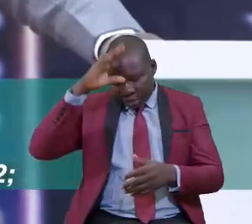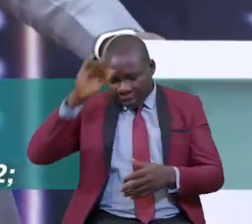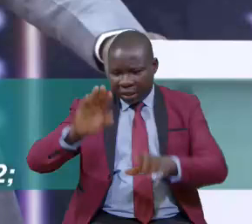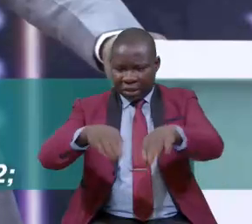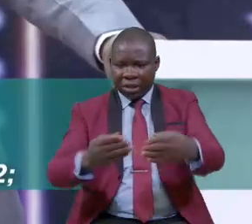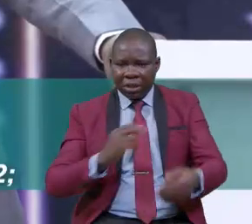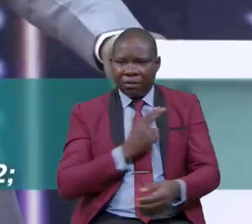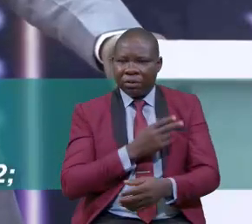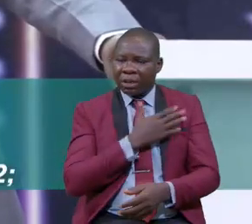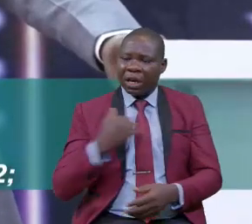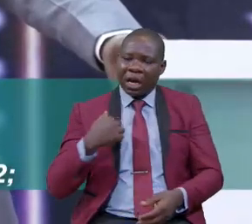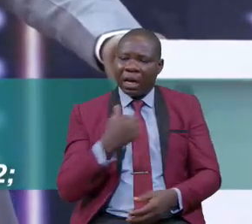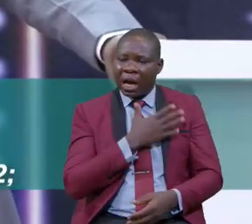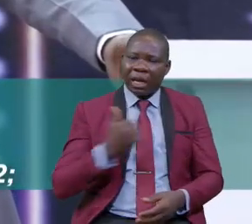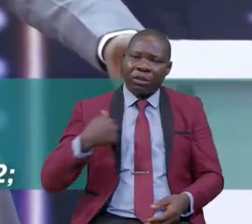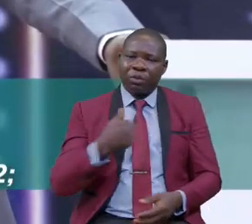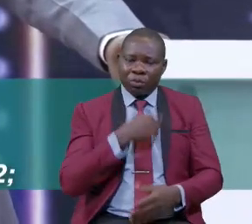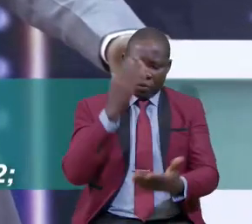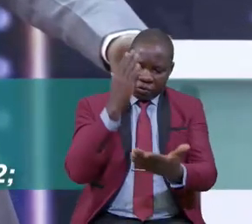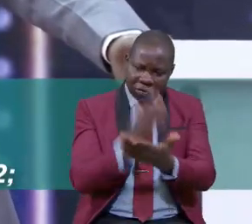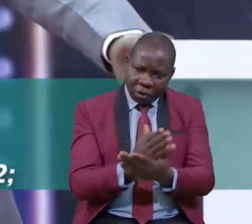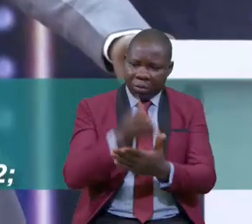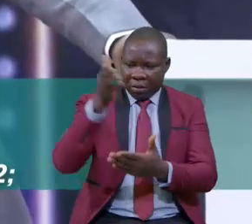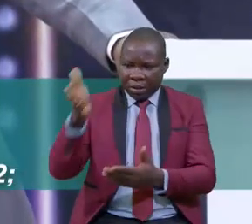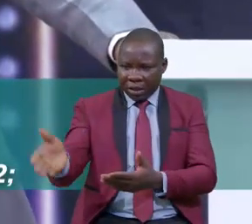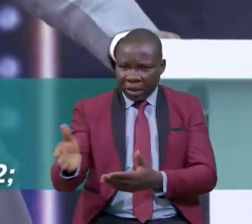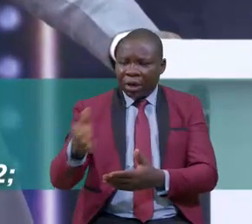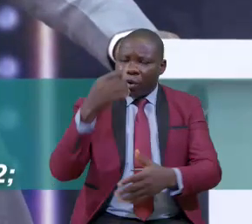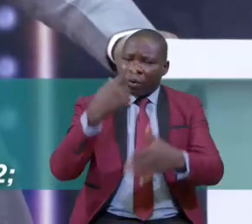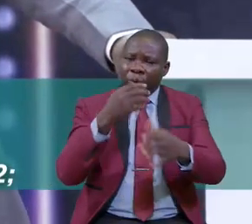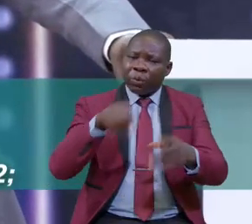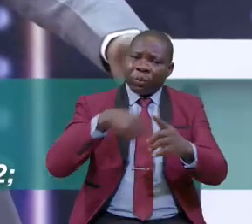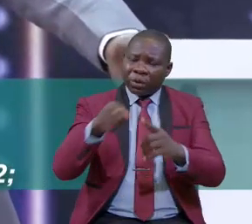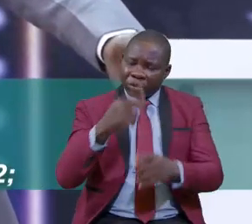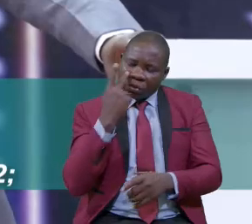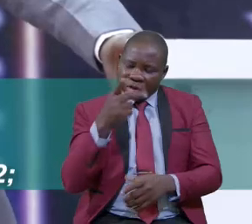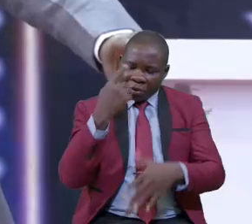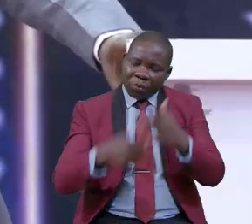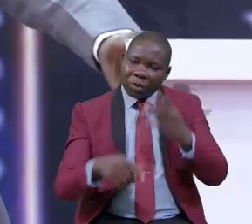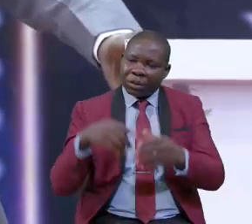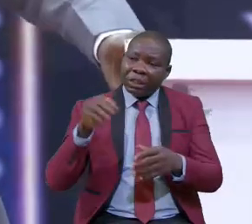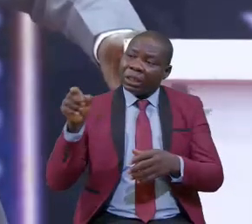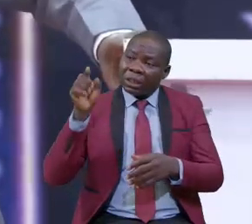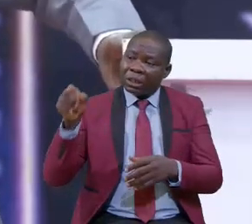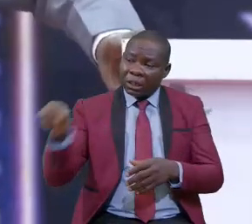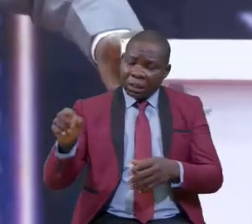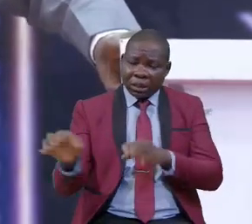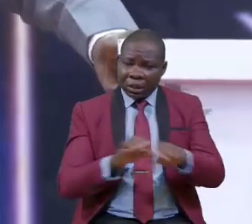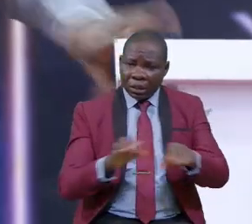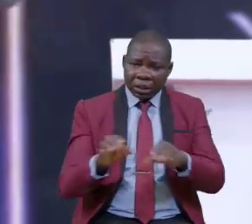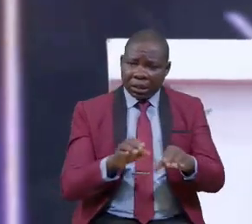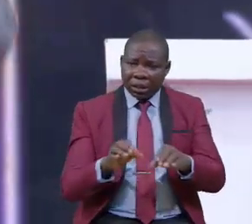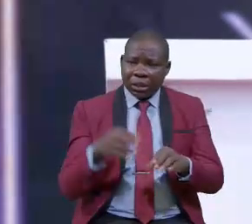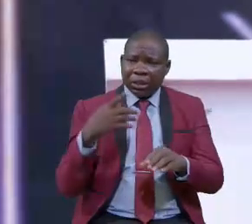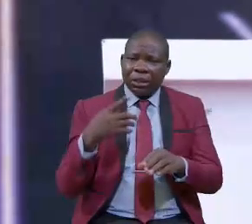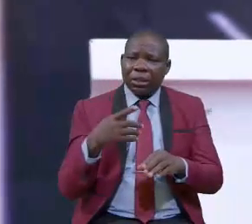has taught, there is a comma, because the ministry continues, the sentence